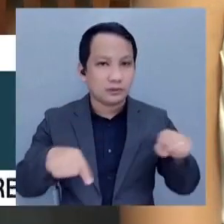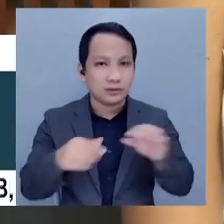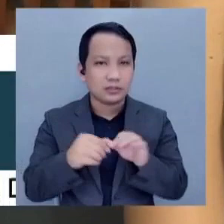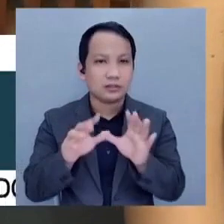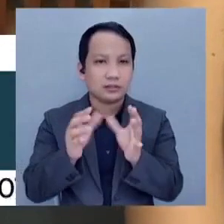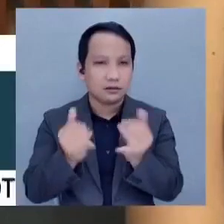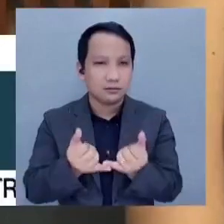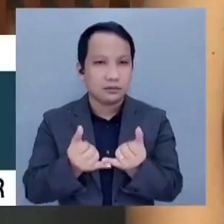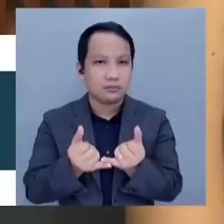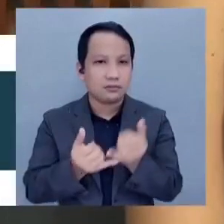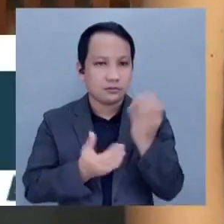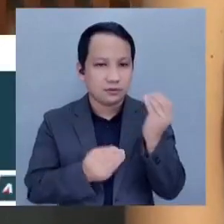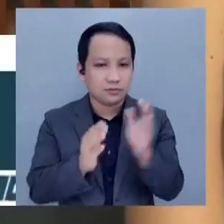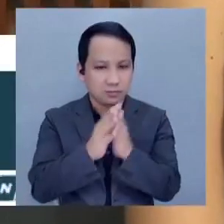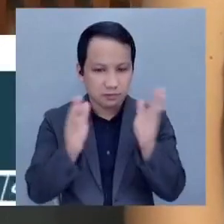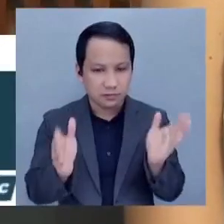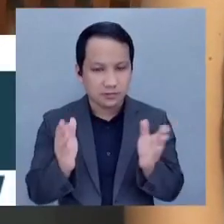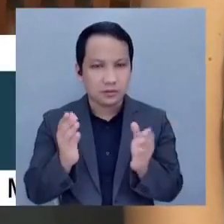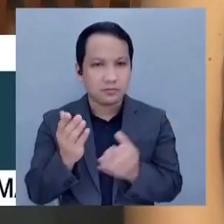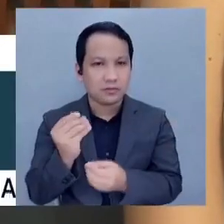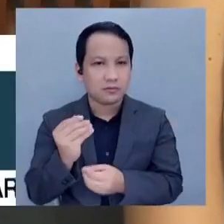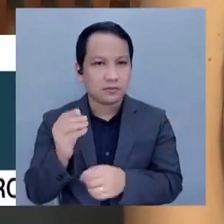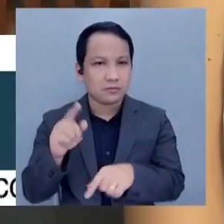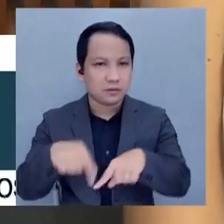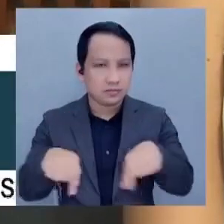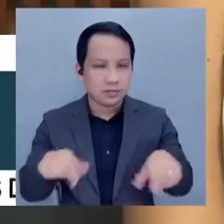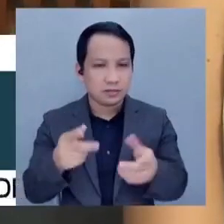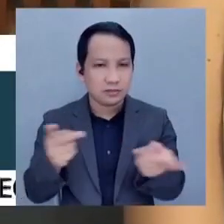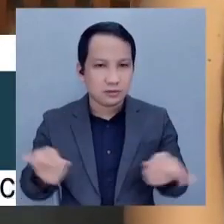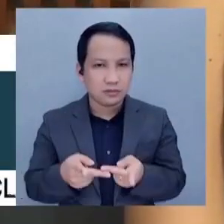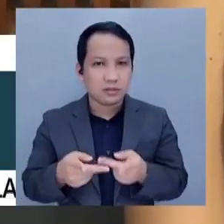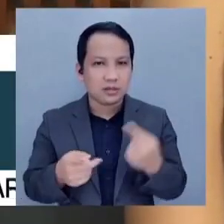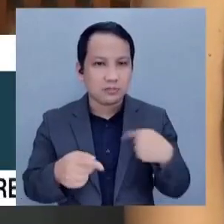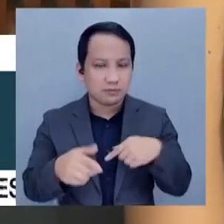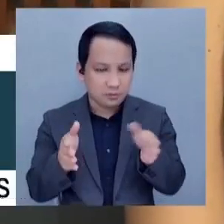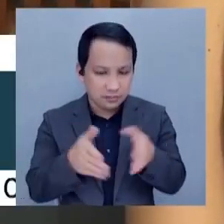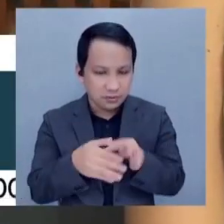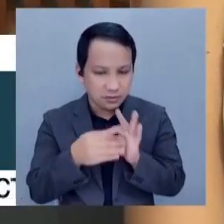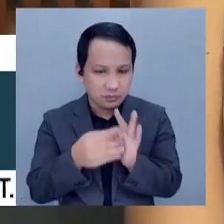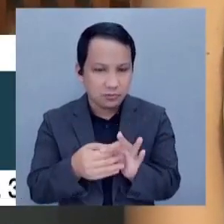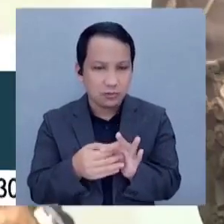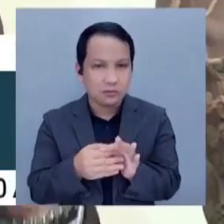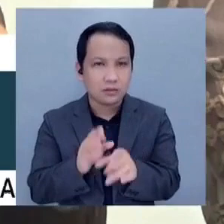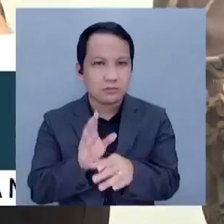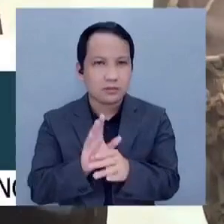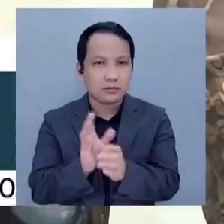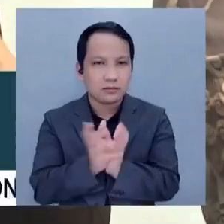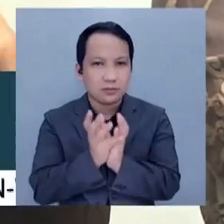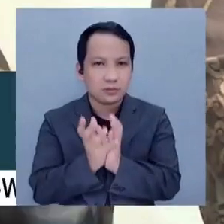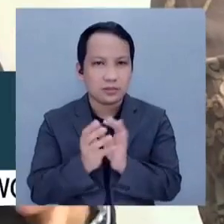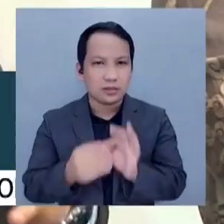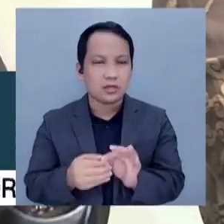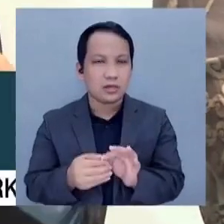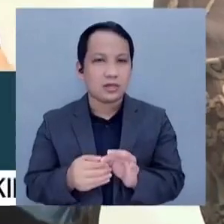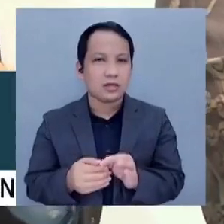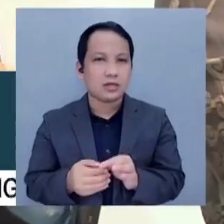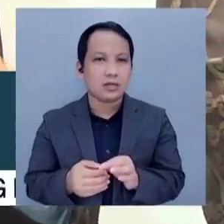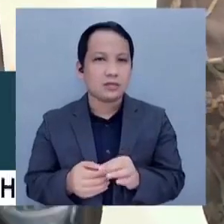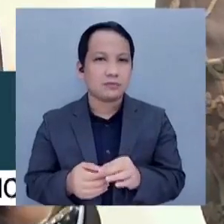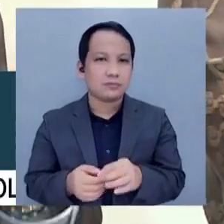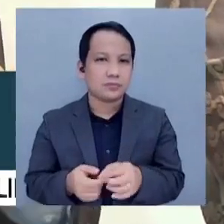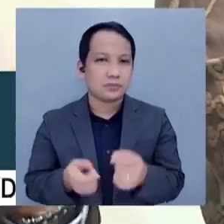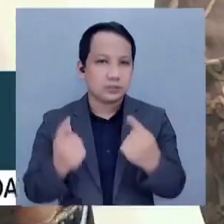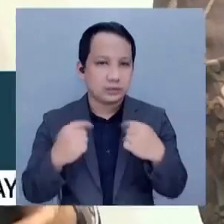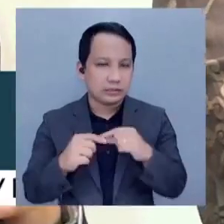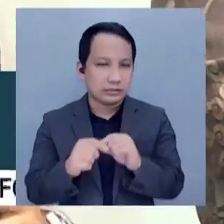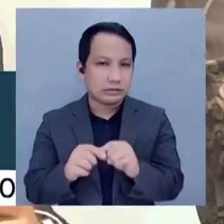big, large enterprise here in the Philippines, and even the small to medium enterprises. They try to ride the